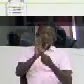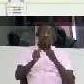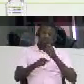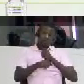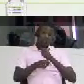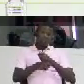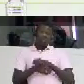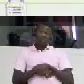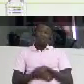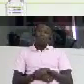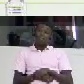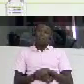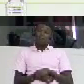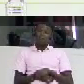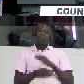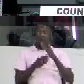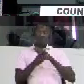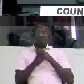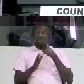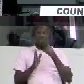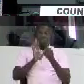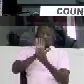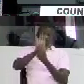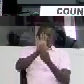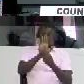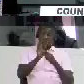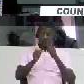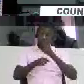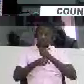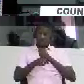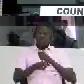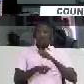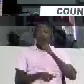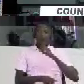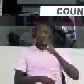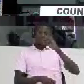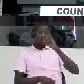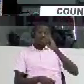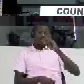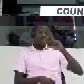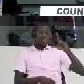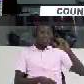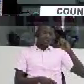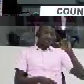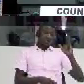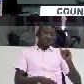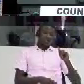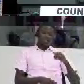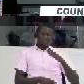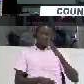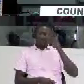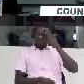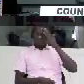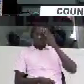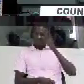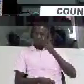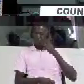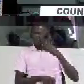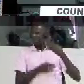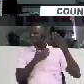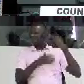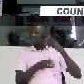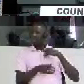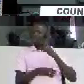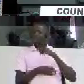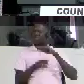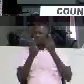made. Before the identification was made, Mr. Colley, I know that perhaps this incident is something